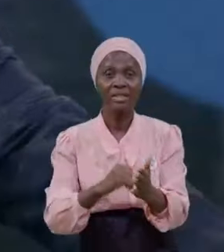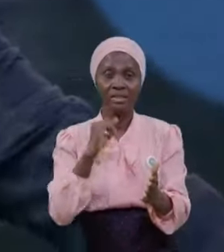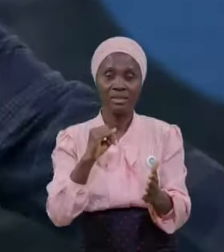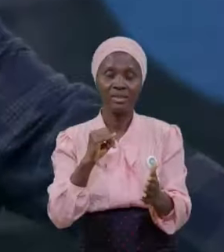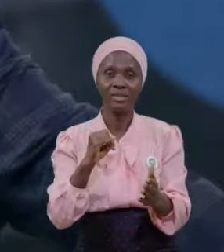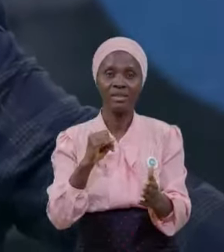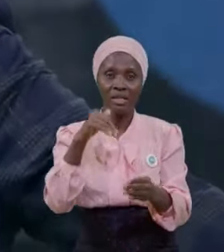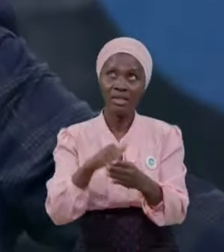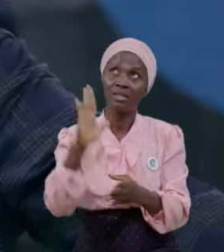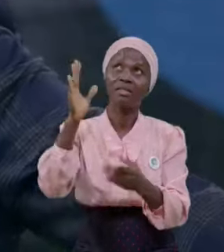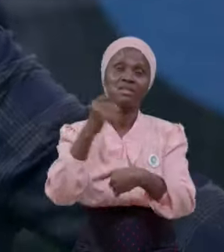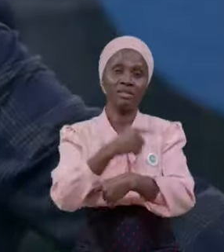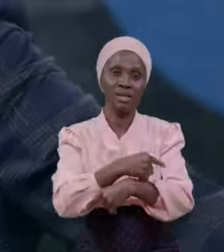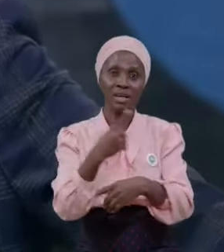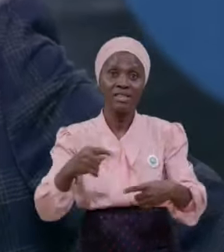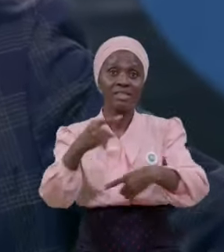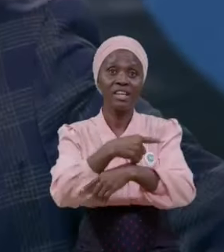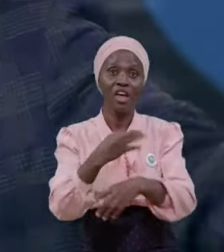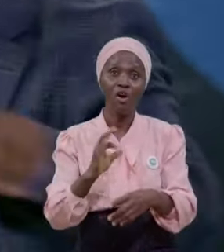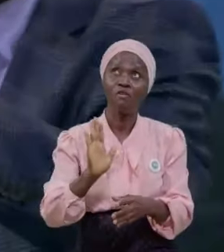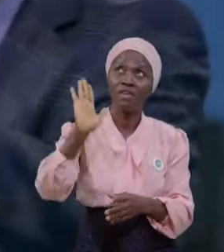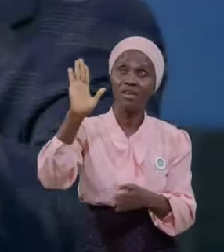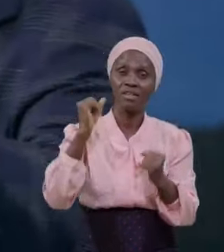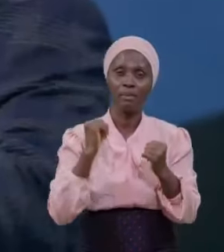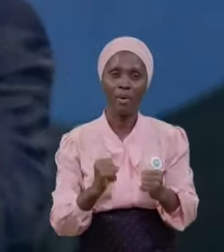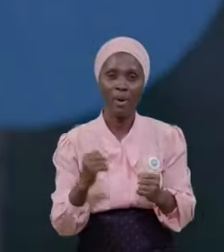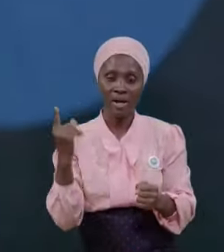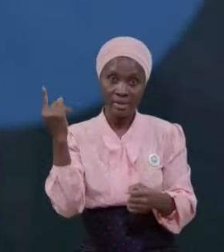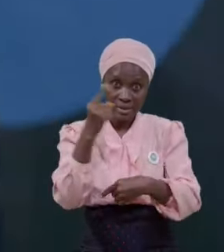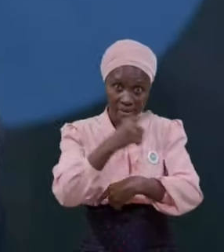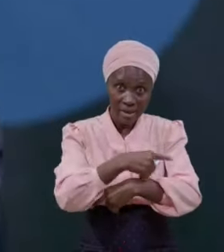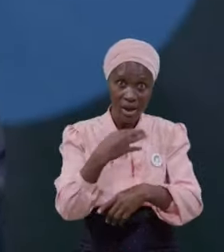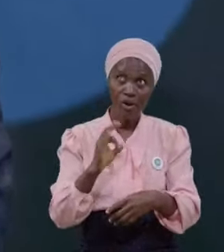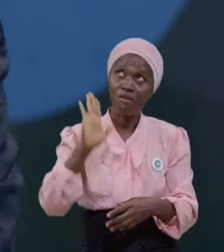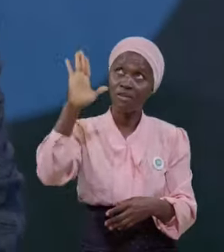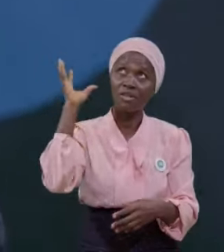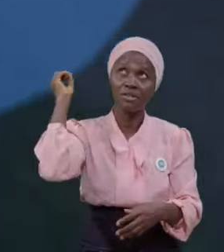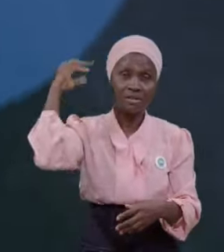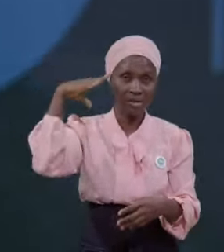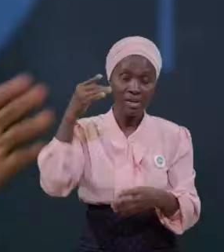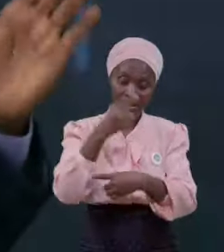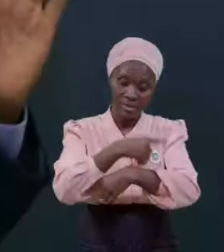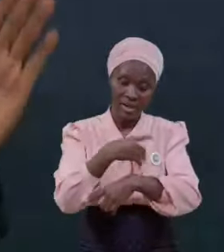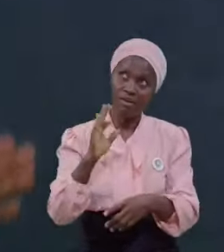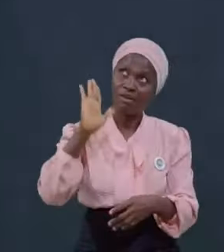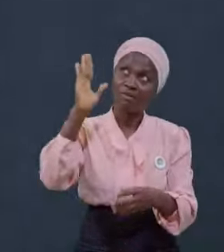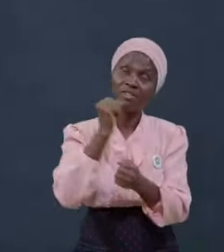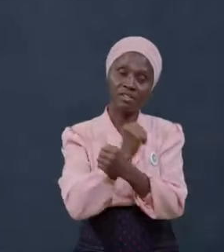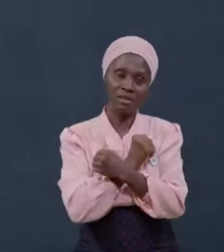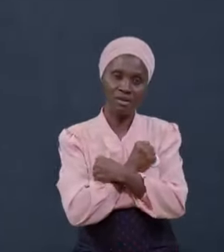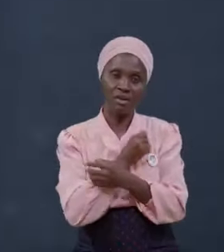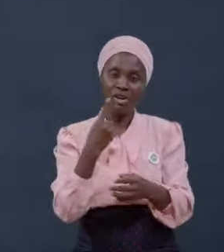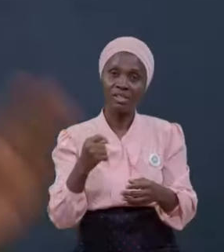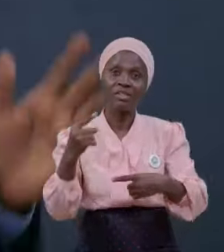the day of his grace, the day of his love, the day of his sacrifice, we have the